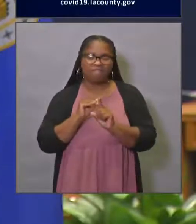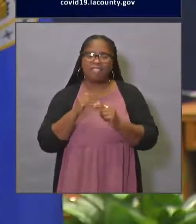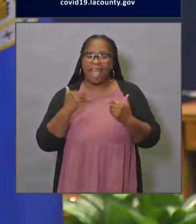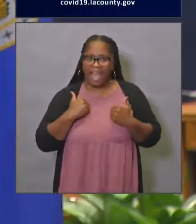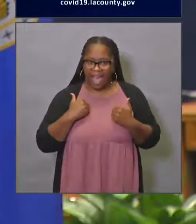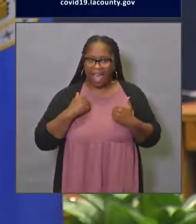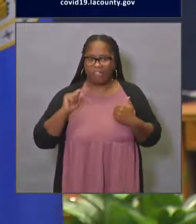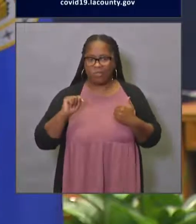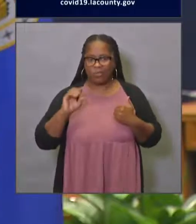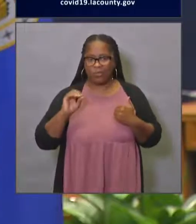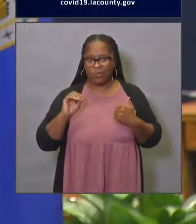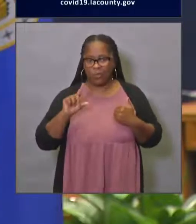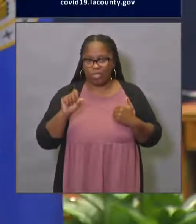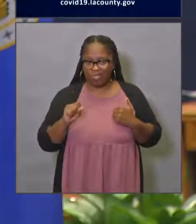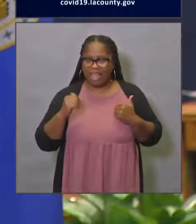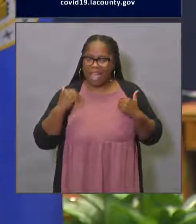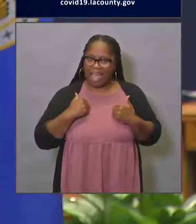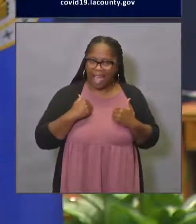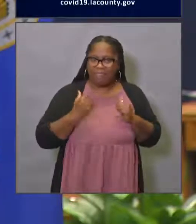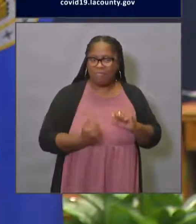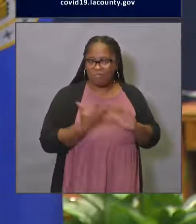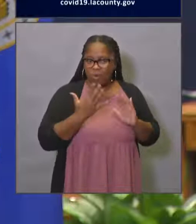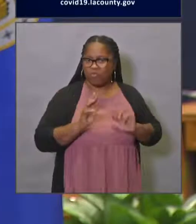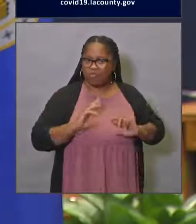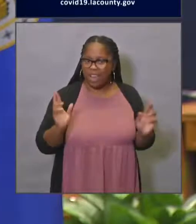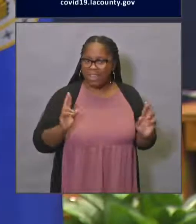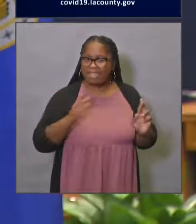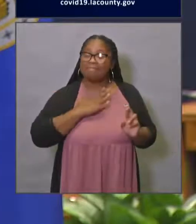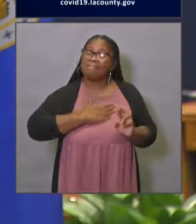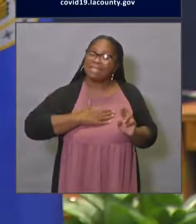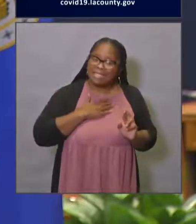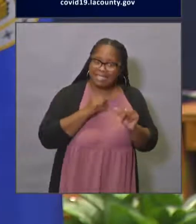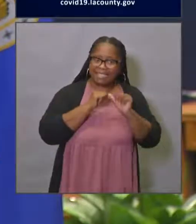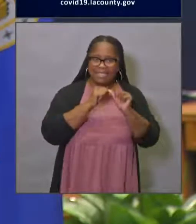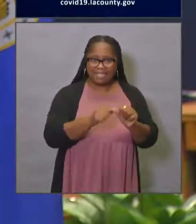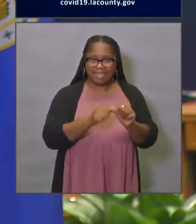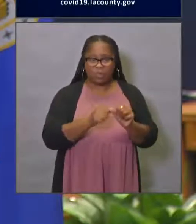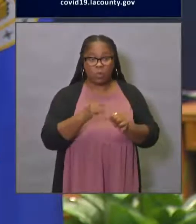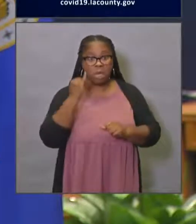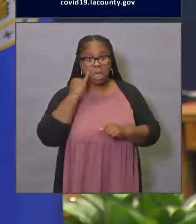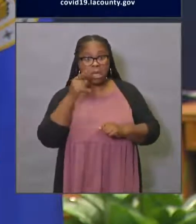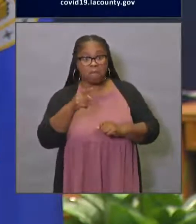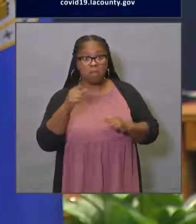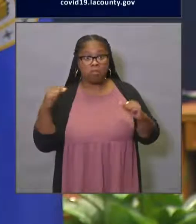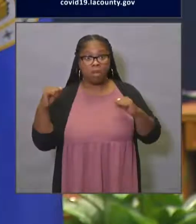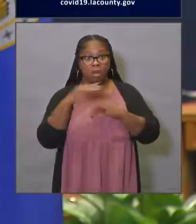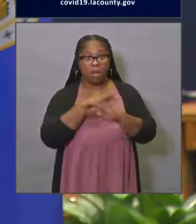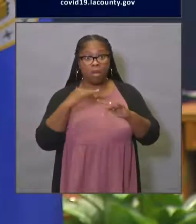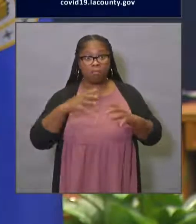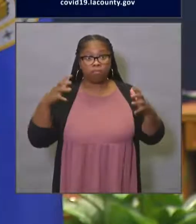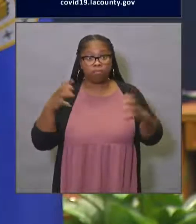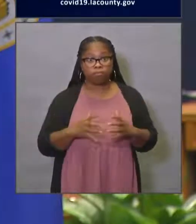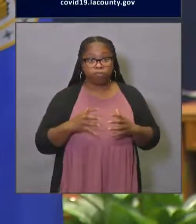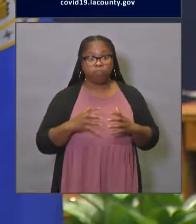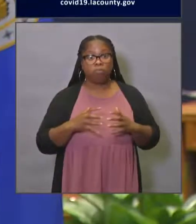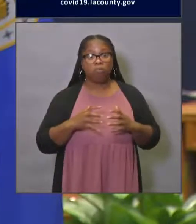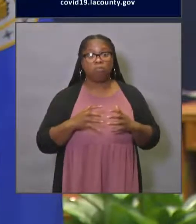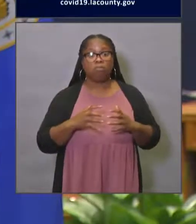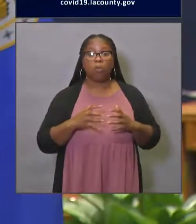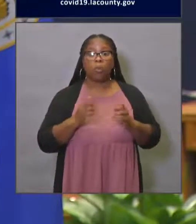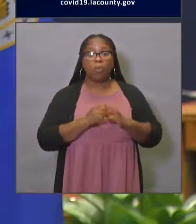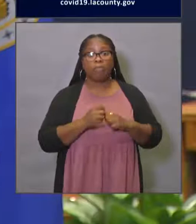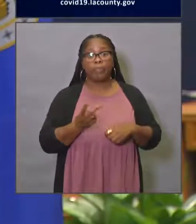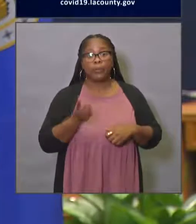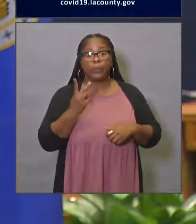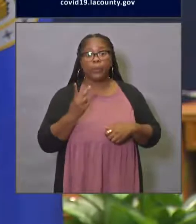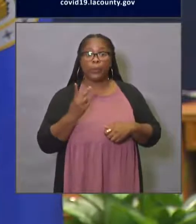with, and we ask you to please continue doing so. If you're congregating with two other